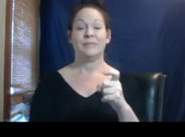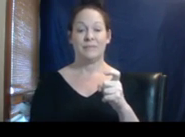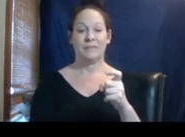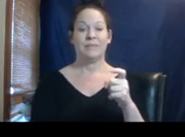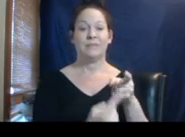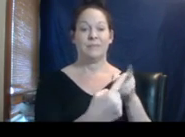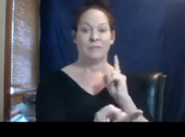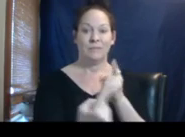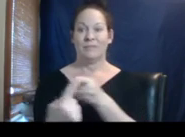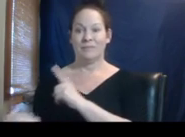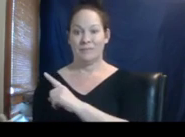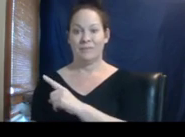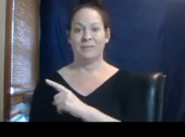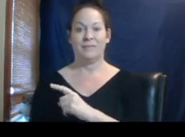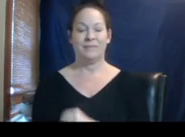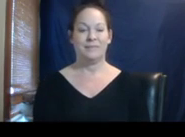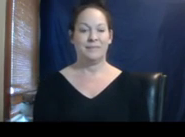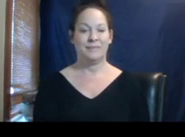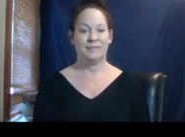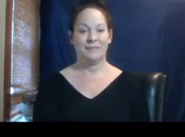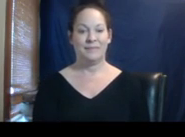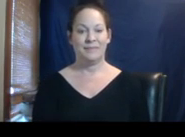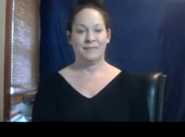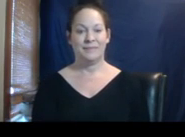I'm going to change my signs.